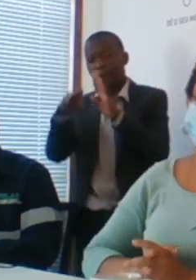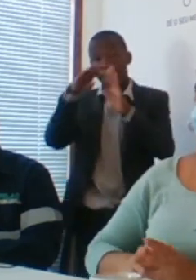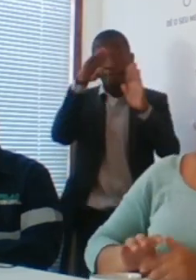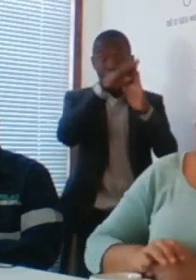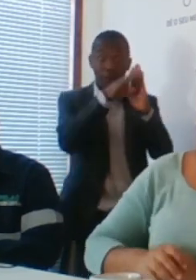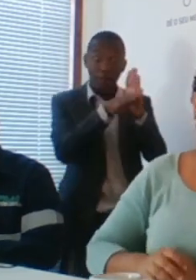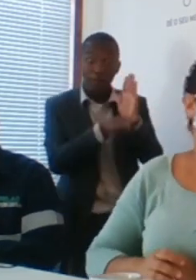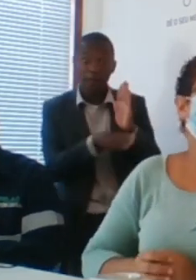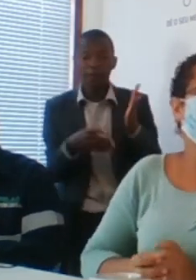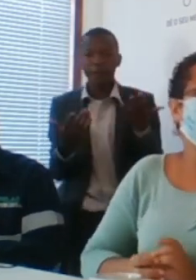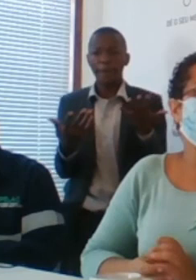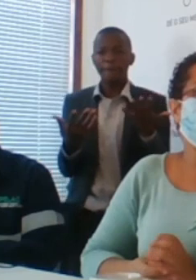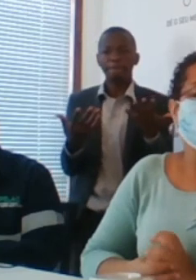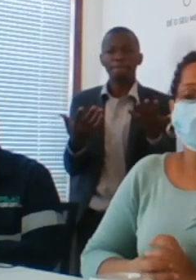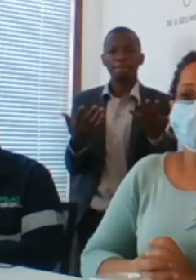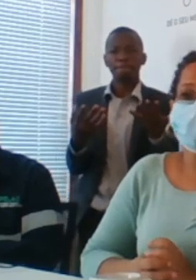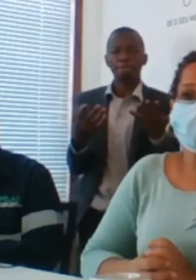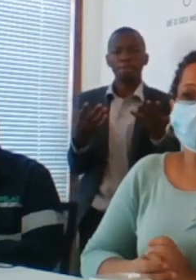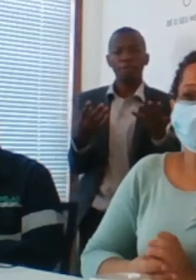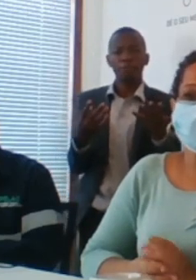organizations sensitizing